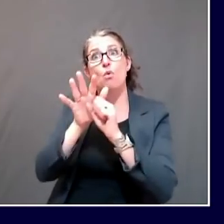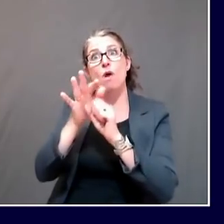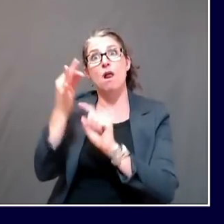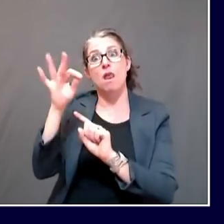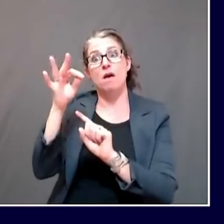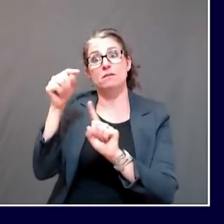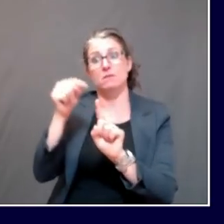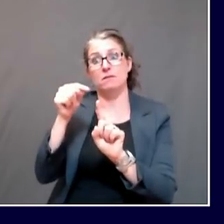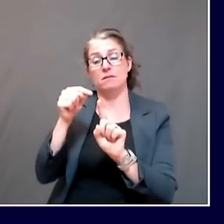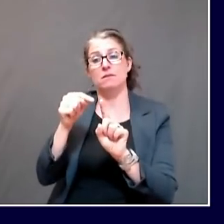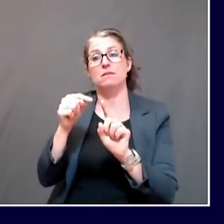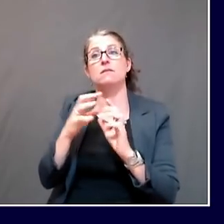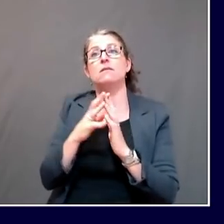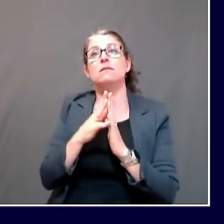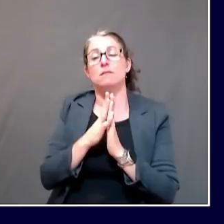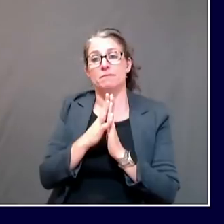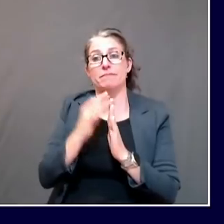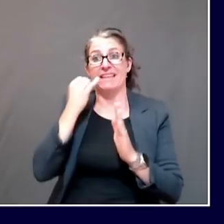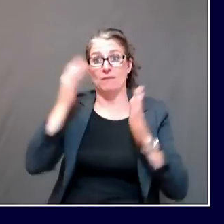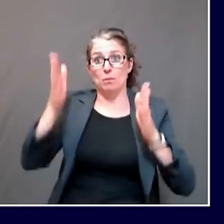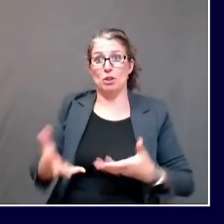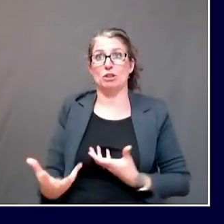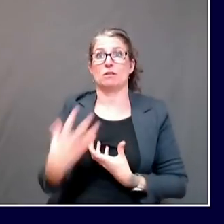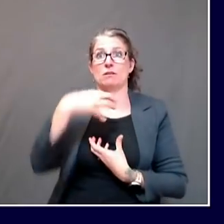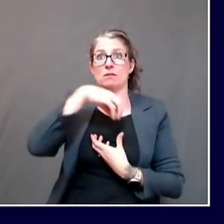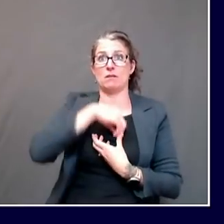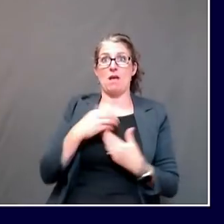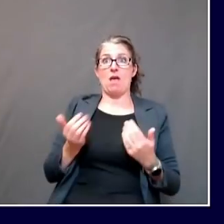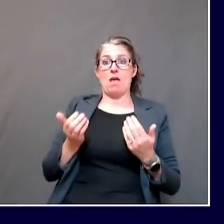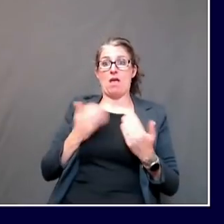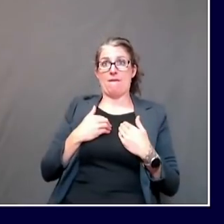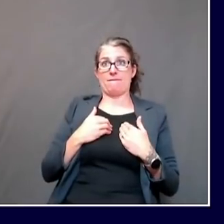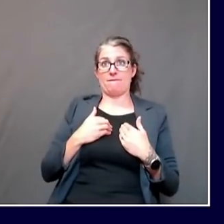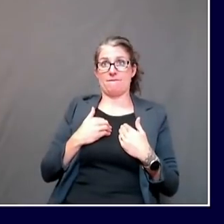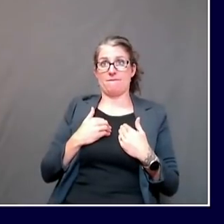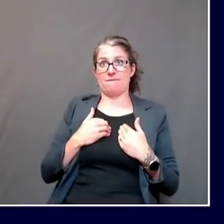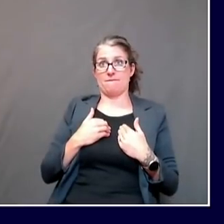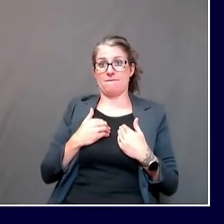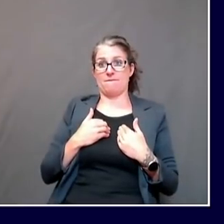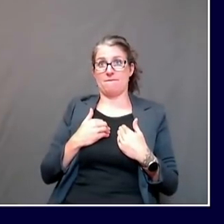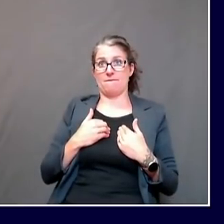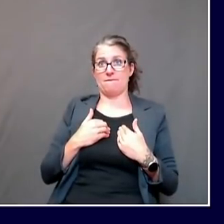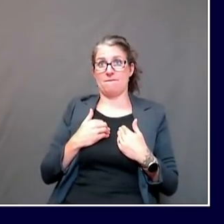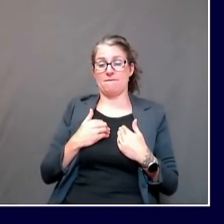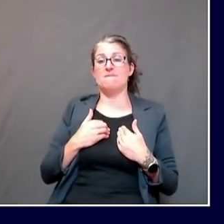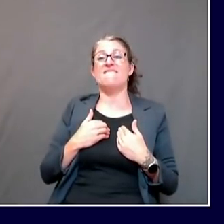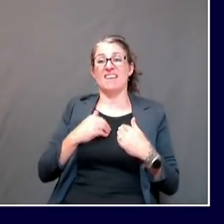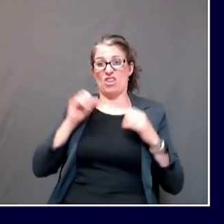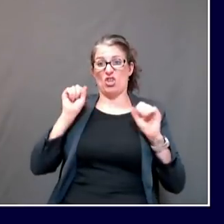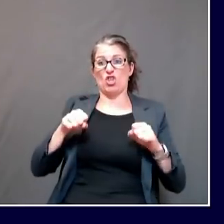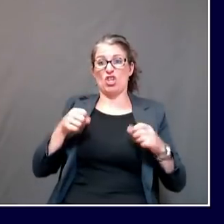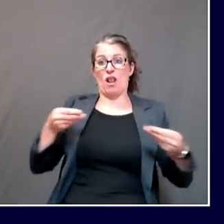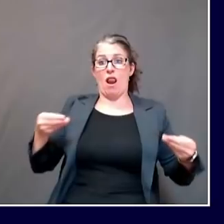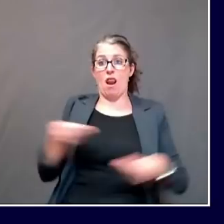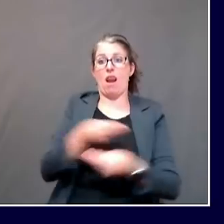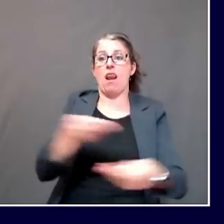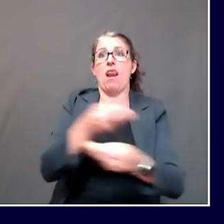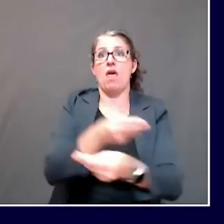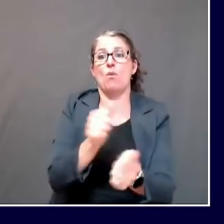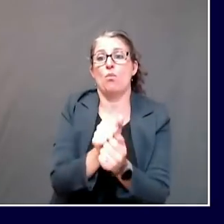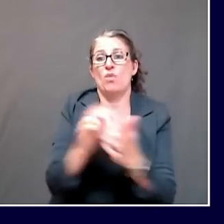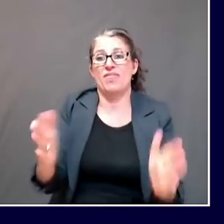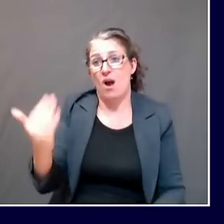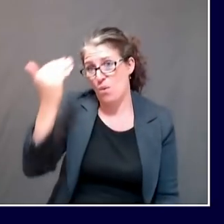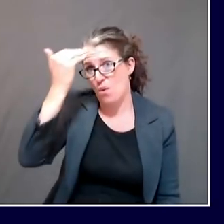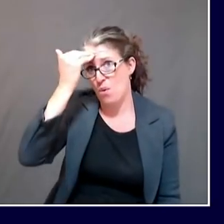others. So as schools have resumed and cold and flu season is starting, if a person has symptoms of a cold or